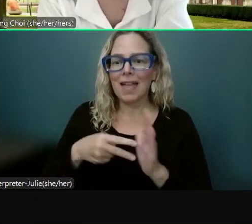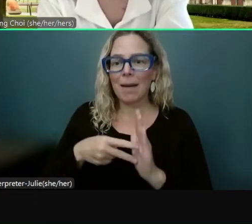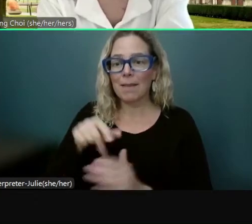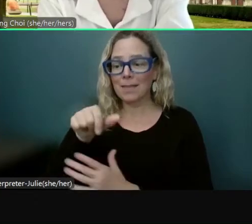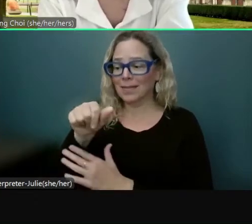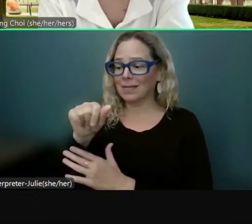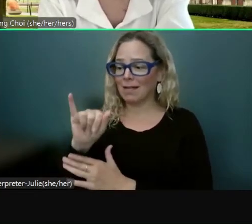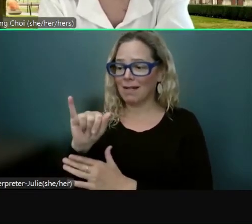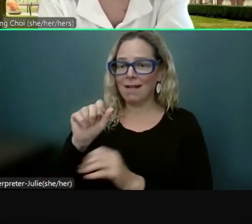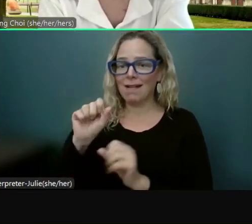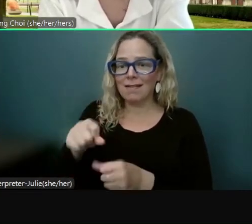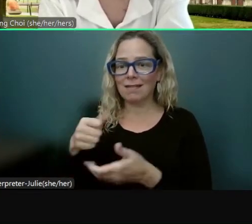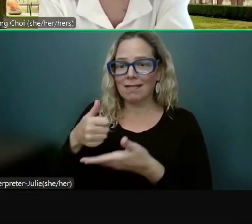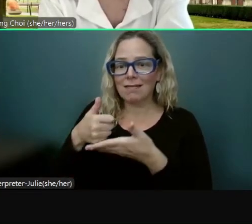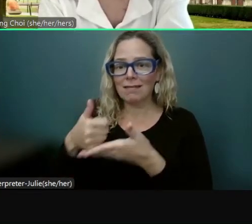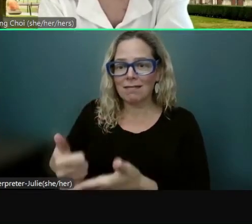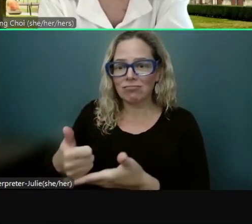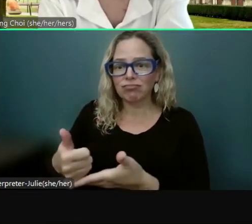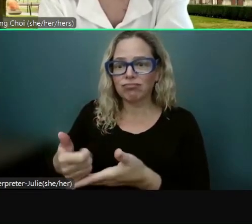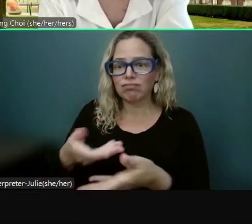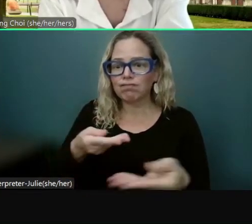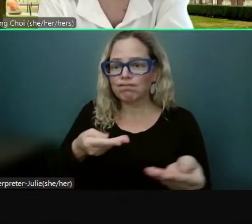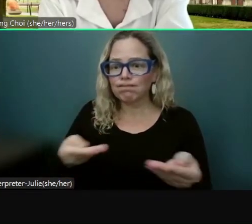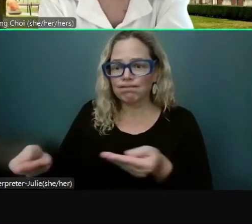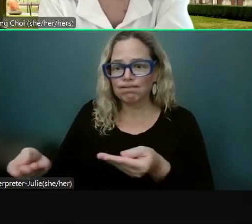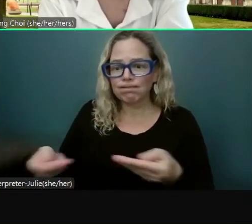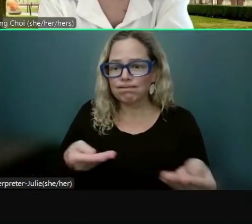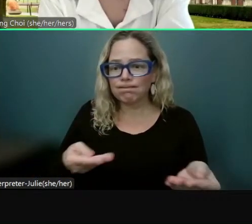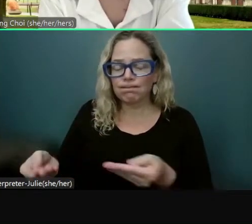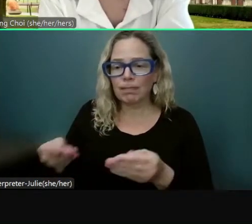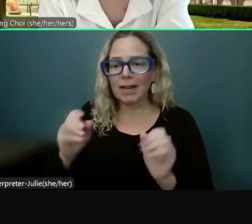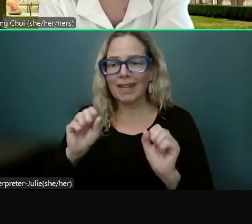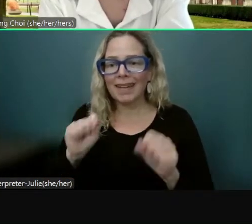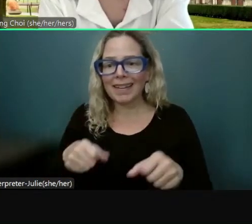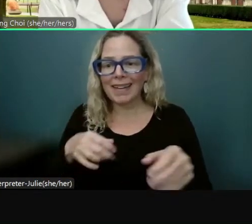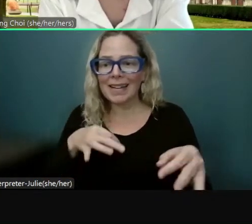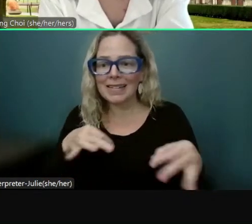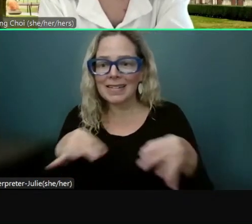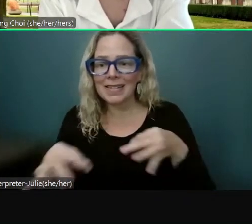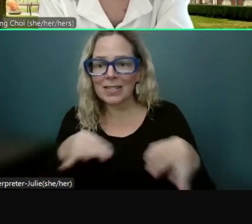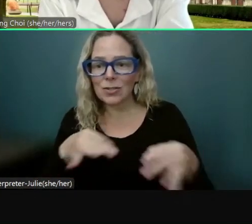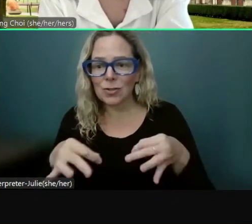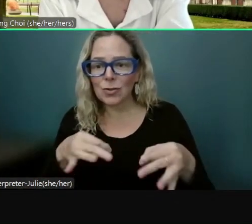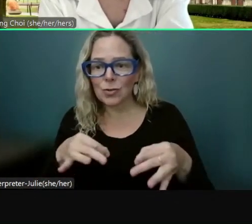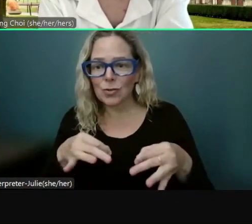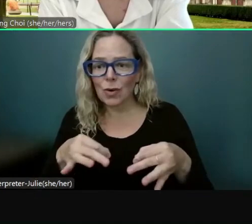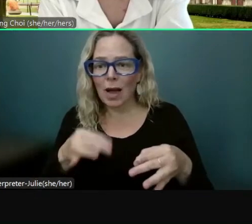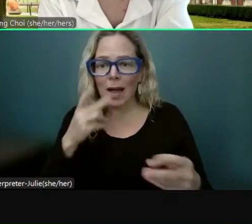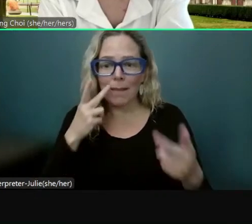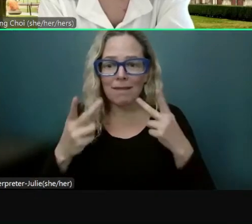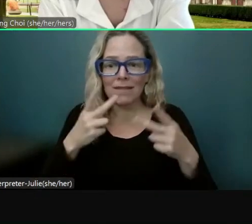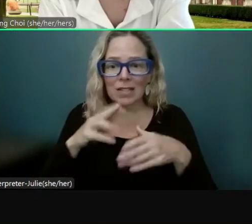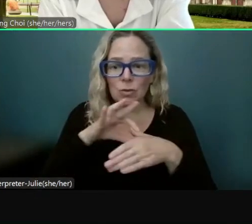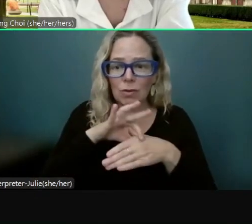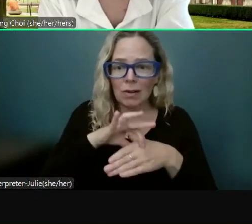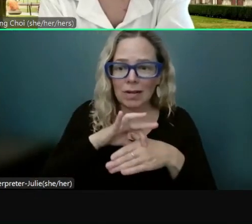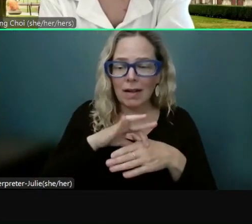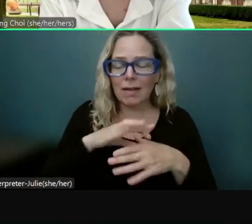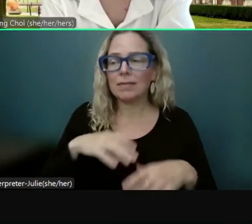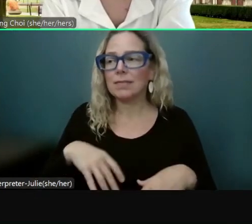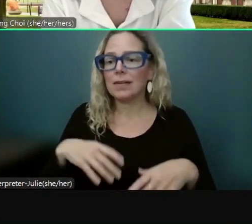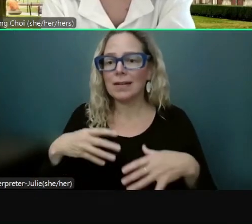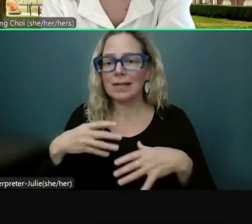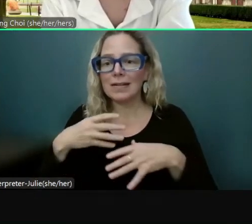assistant capable of describing visual content, summarizing complex documents,